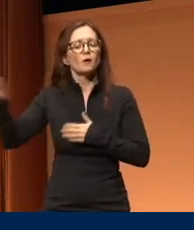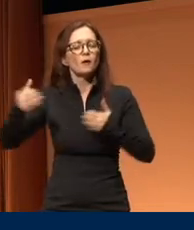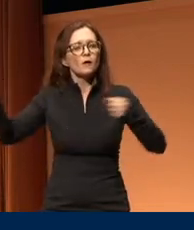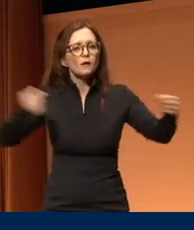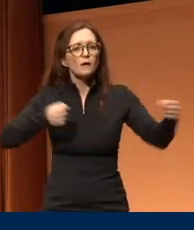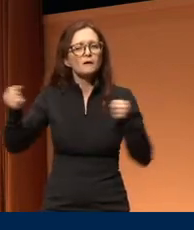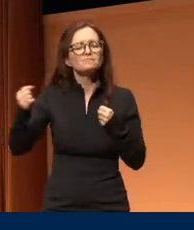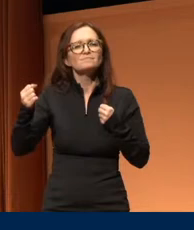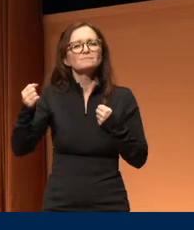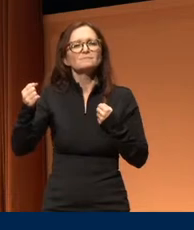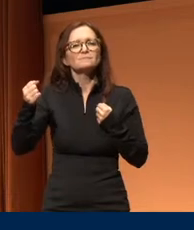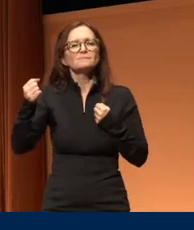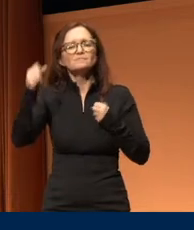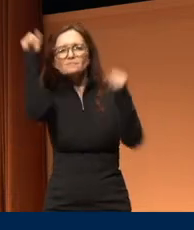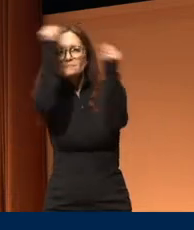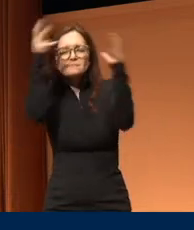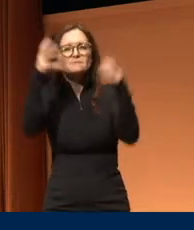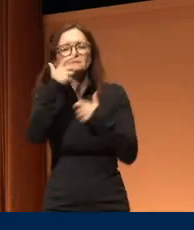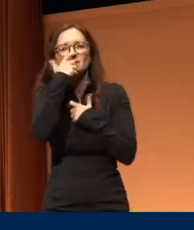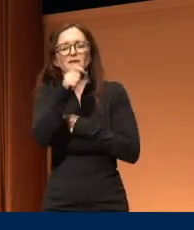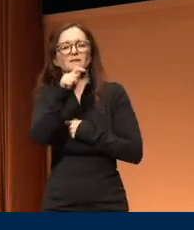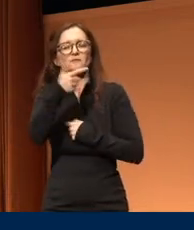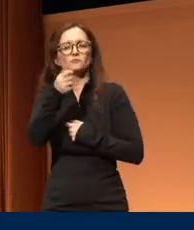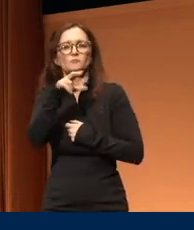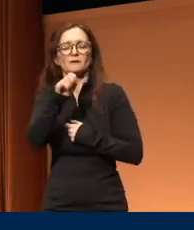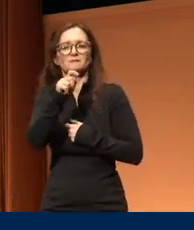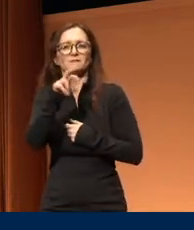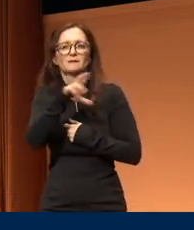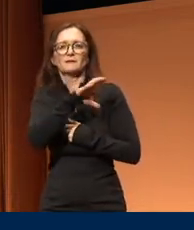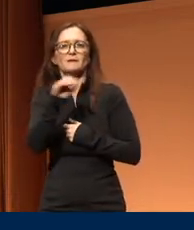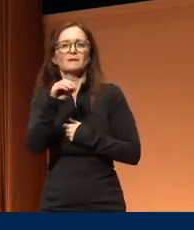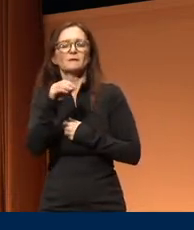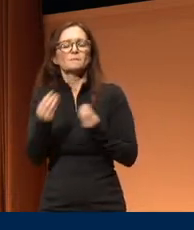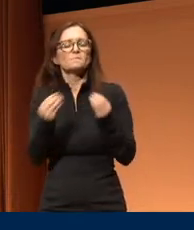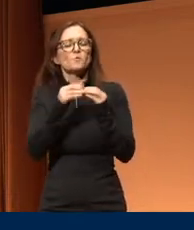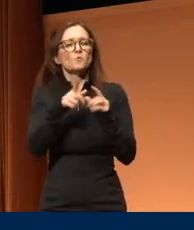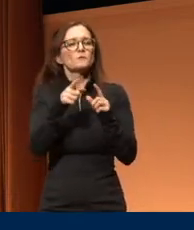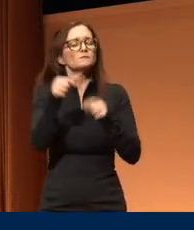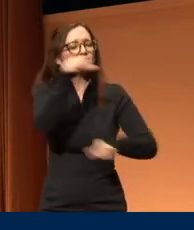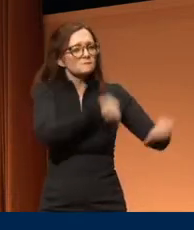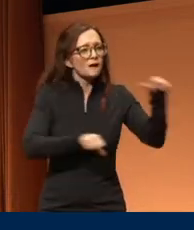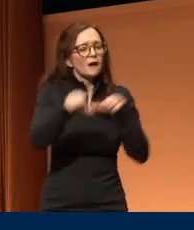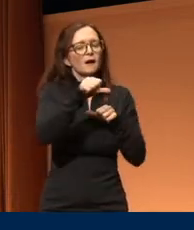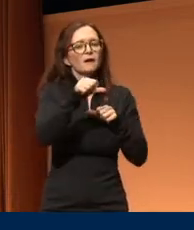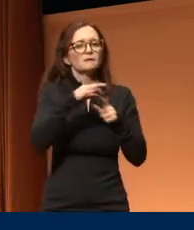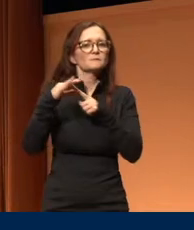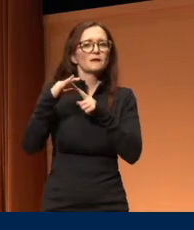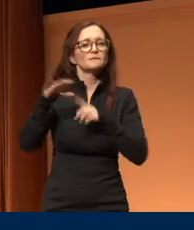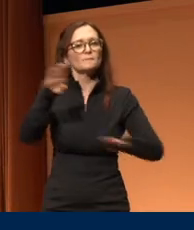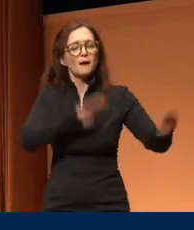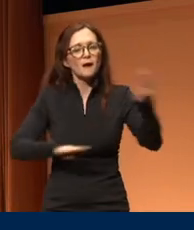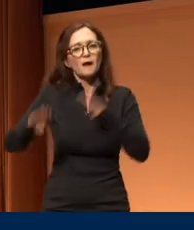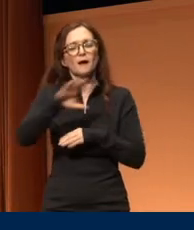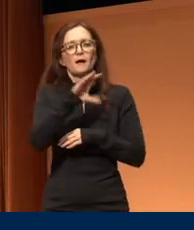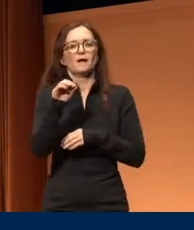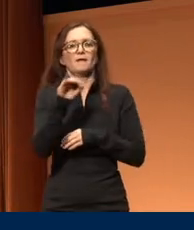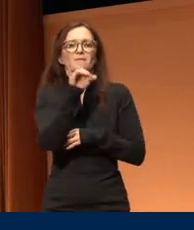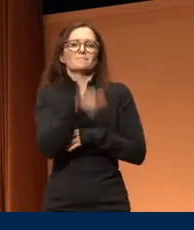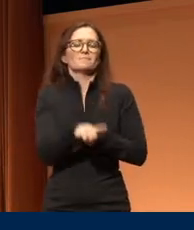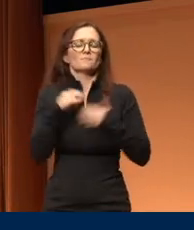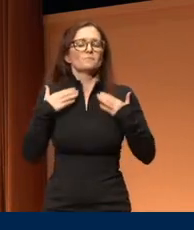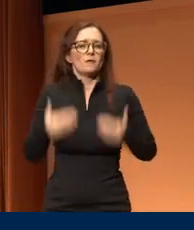intellectual interests. Grace Tanner's interests inclined toward the sciences, especially biology and